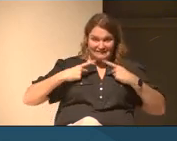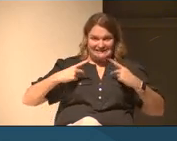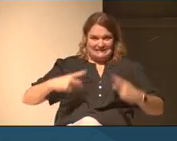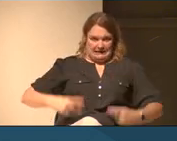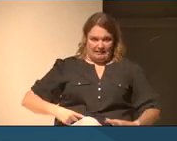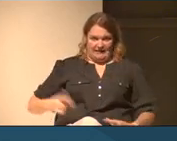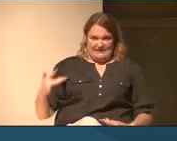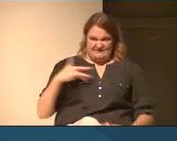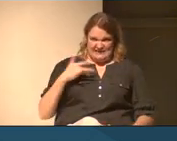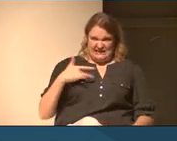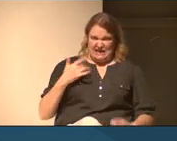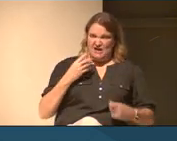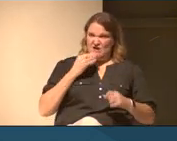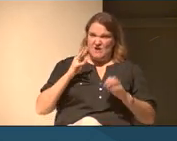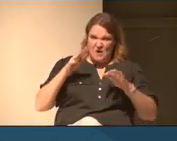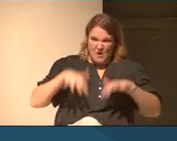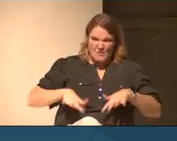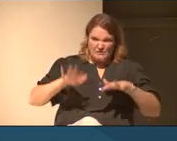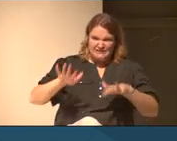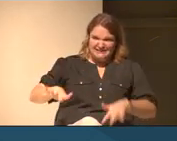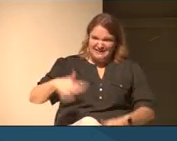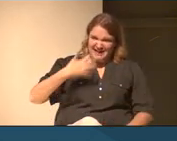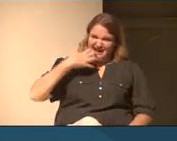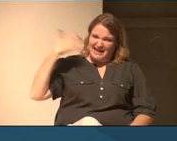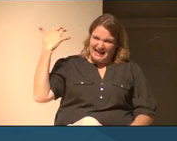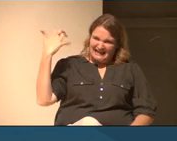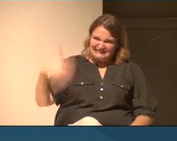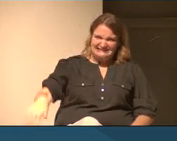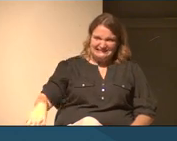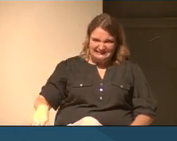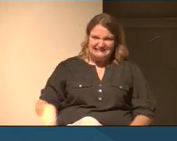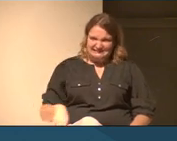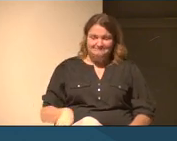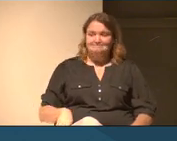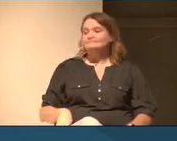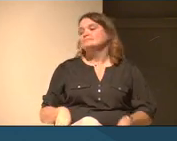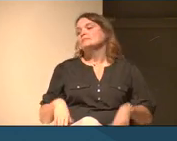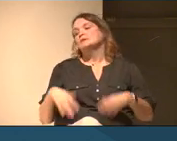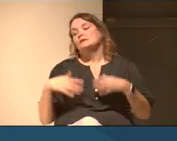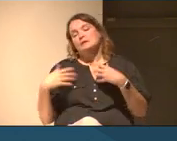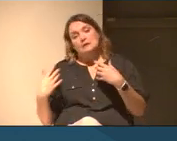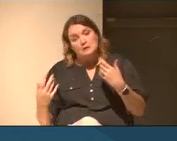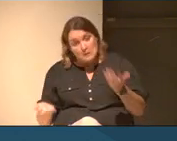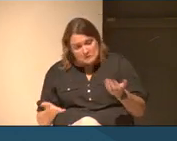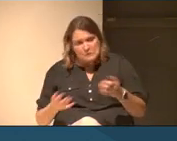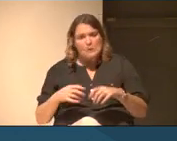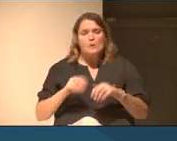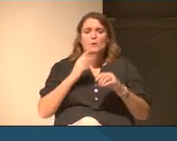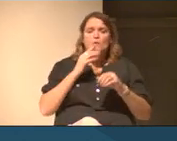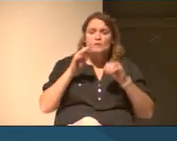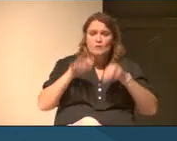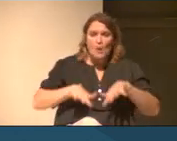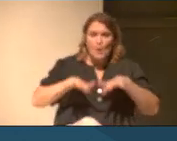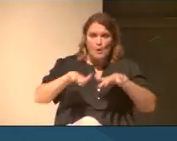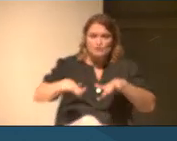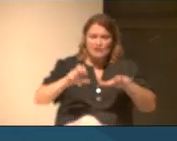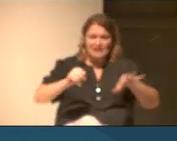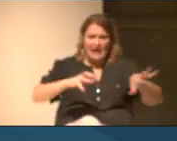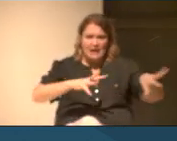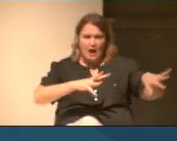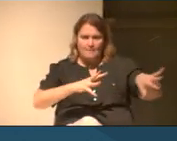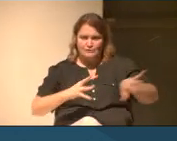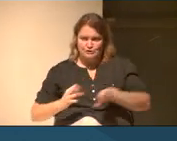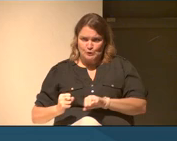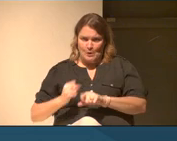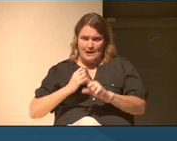heat of the ocean. Now, in some ways, the fact that the ocean can absorb so much heat has been a